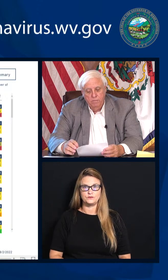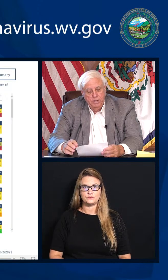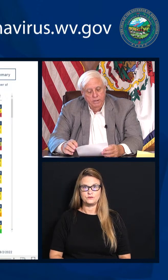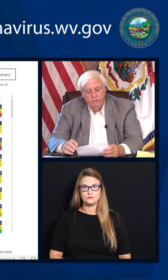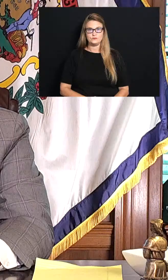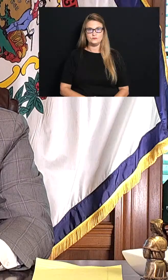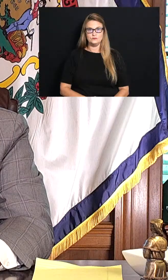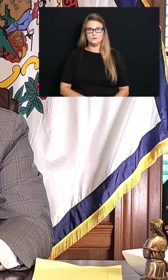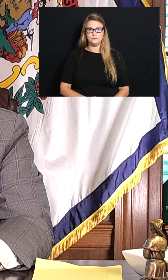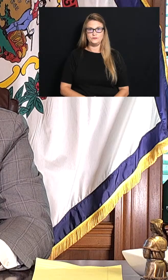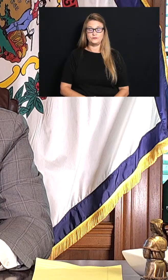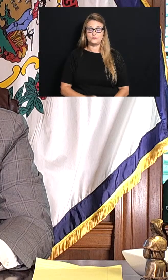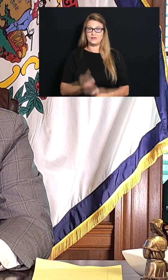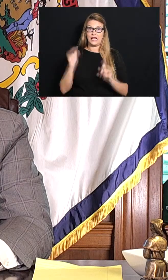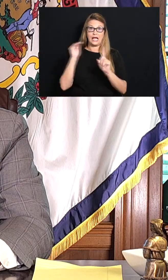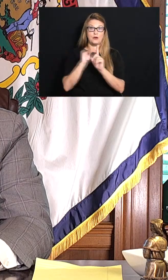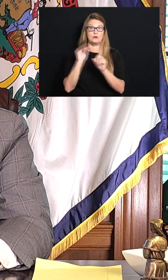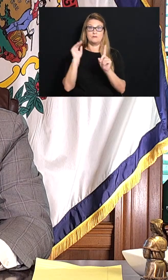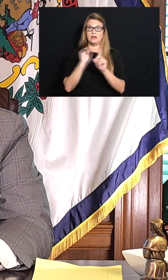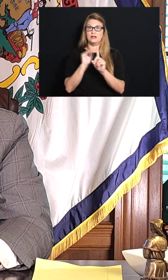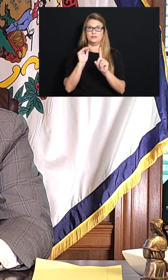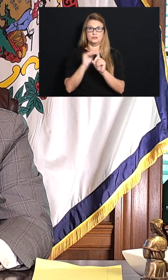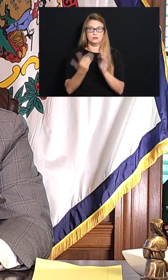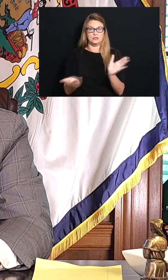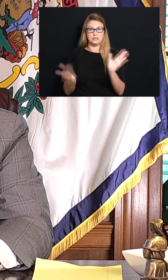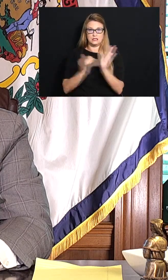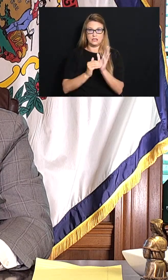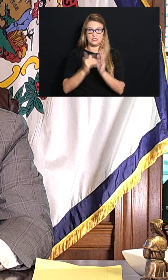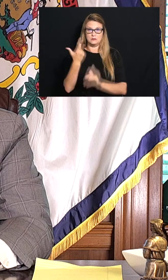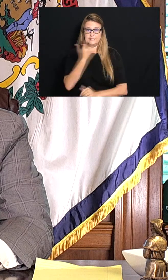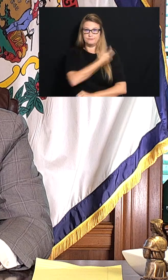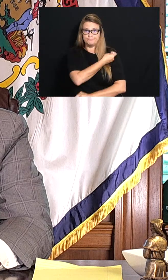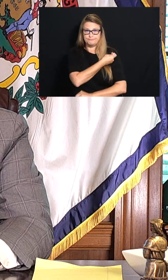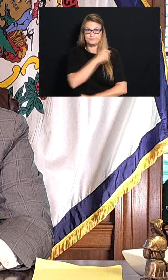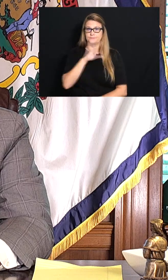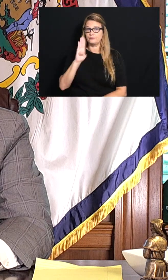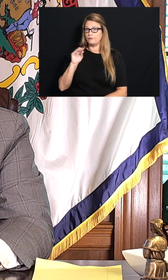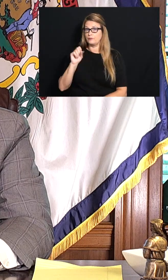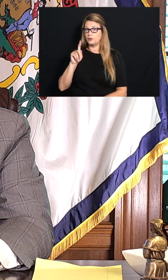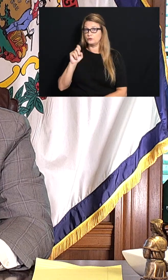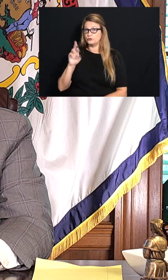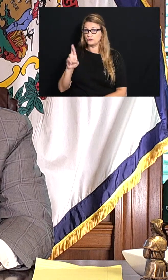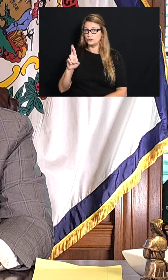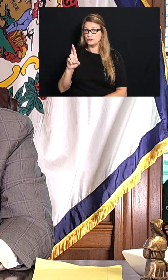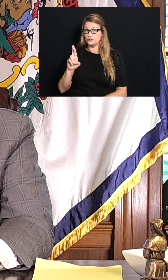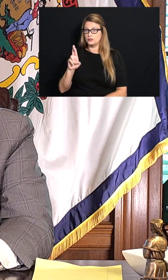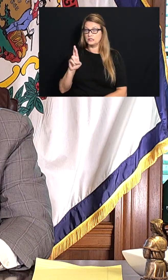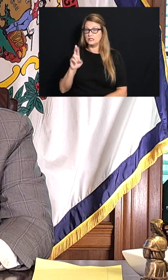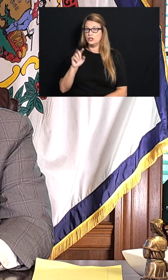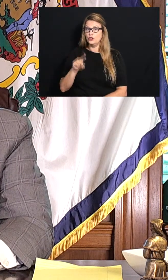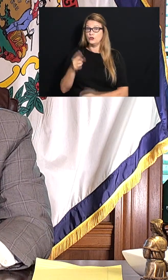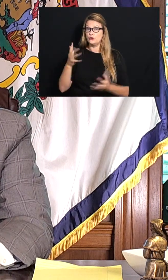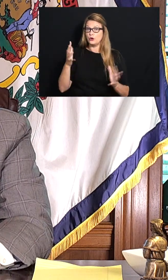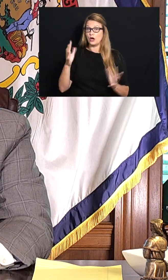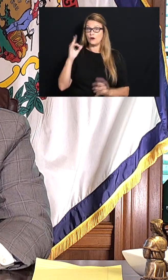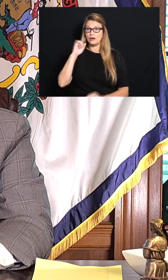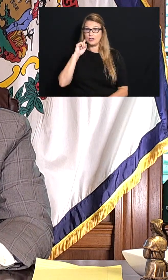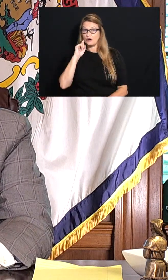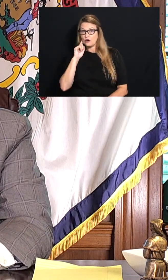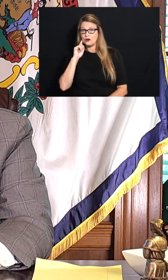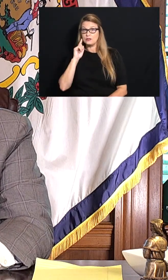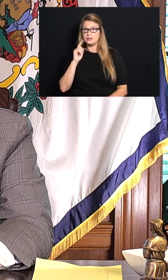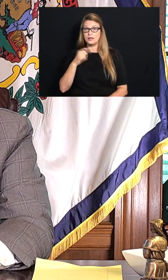I remind you 1,000 million times about your booster shots. You heard me just read through right here 14